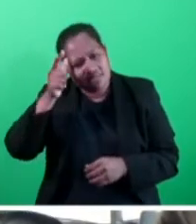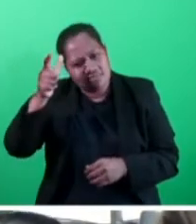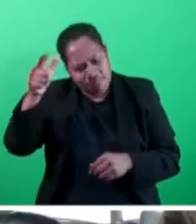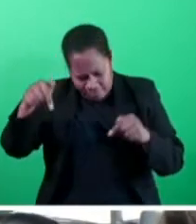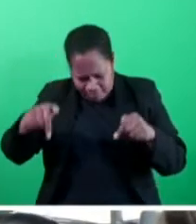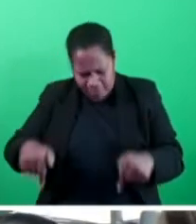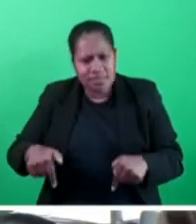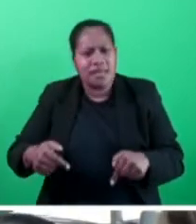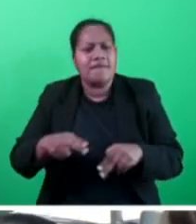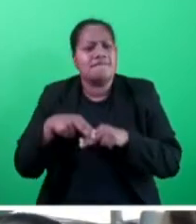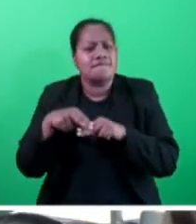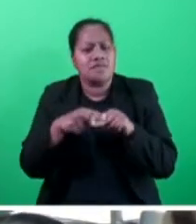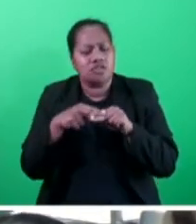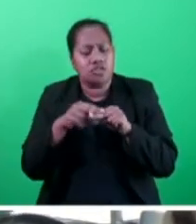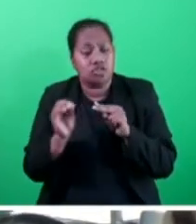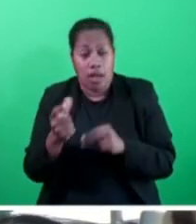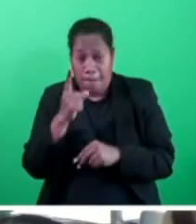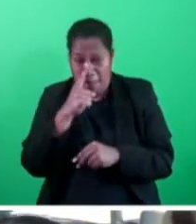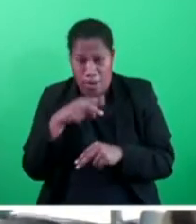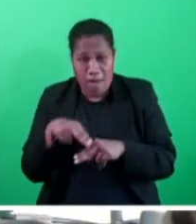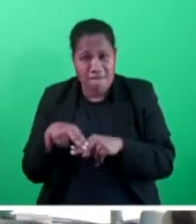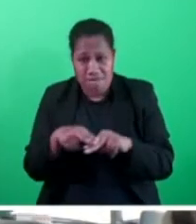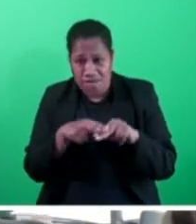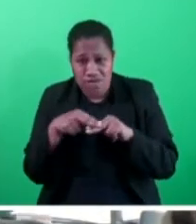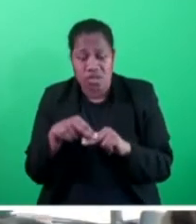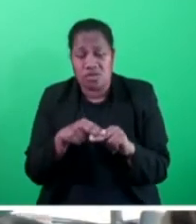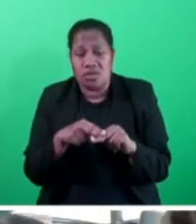Mr. Speaker said the people of Fiji,